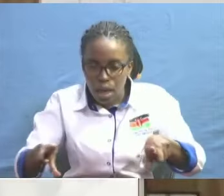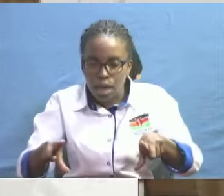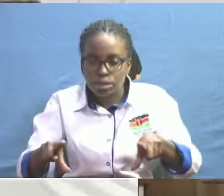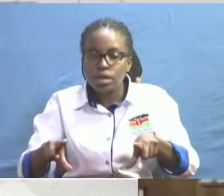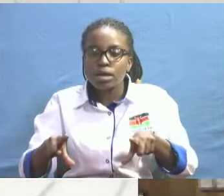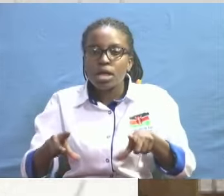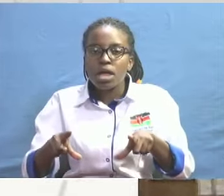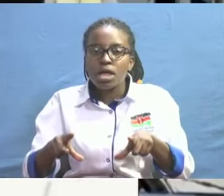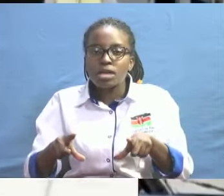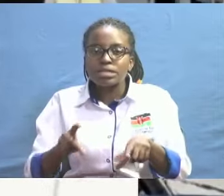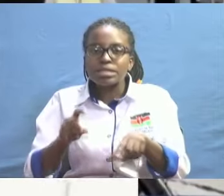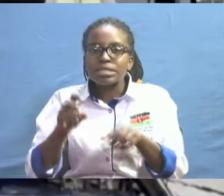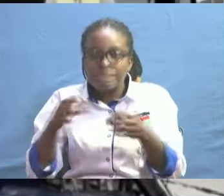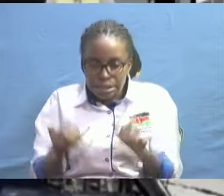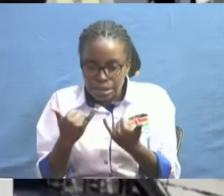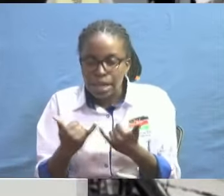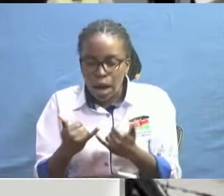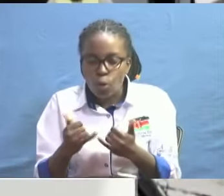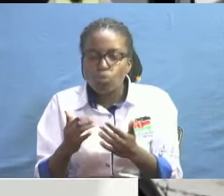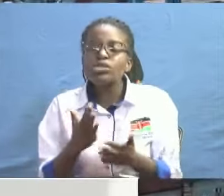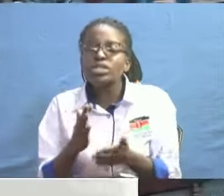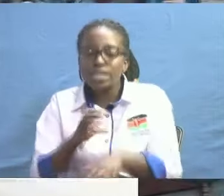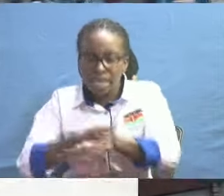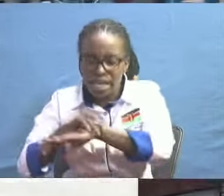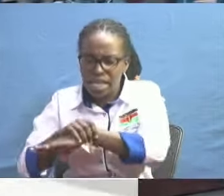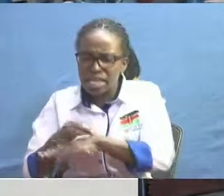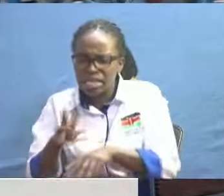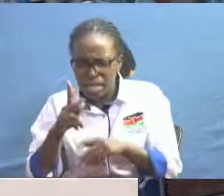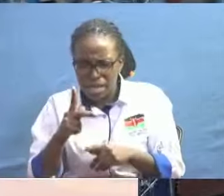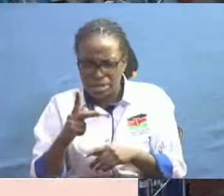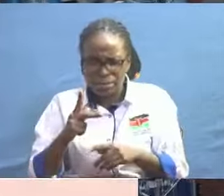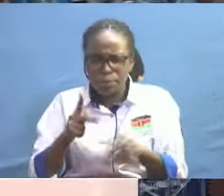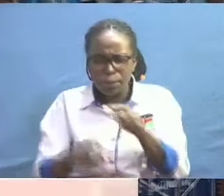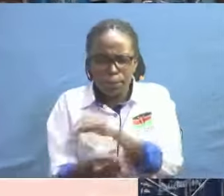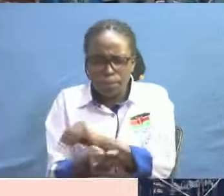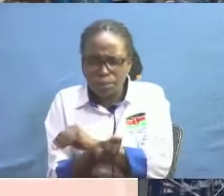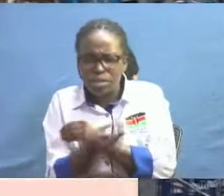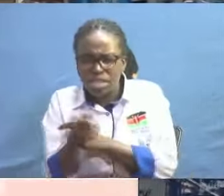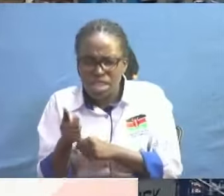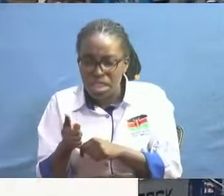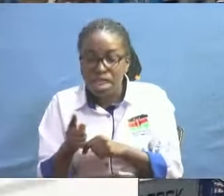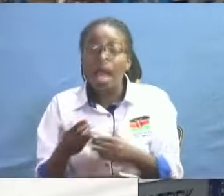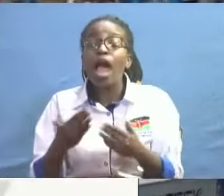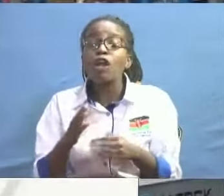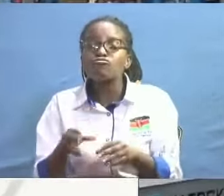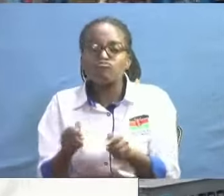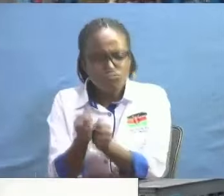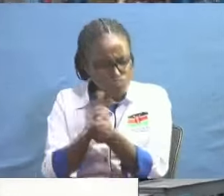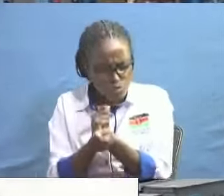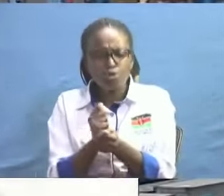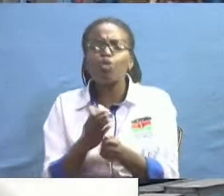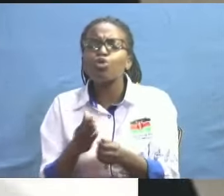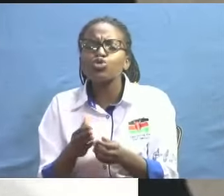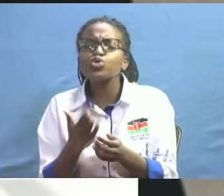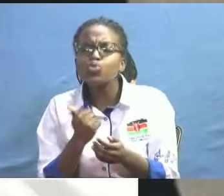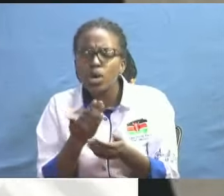Koske was apprehended after receiving a portion of the bribe following a complaint from a resident who refused to succumb to his demands. In a